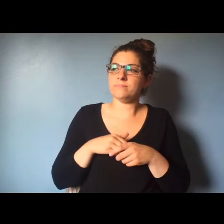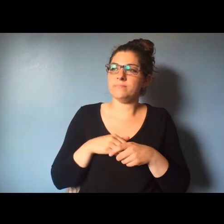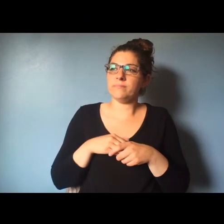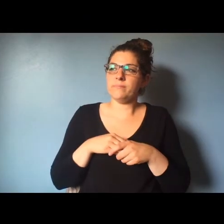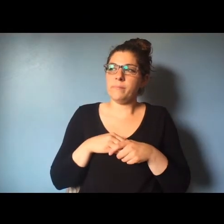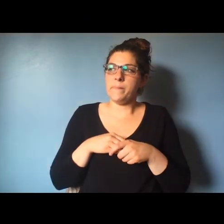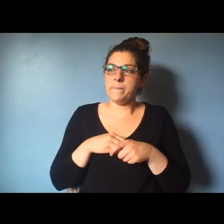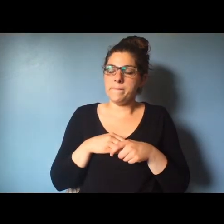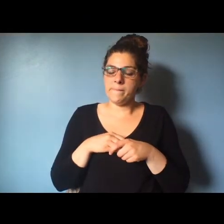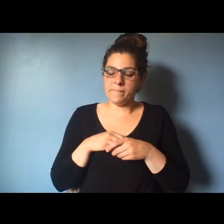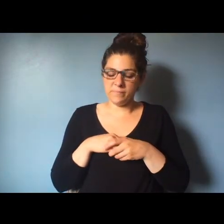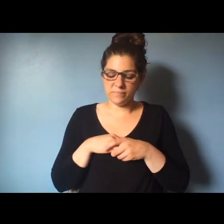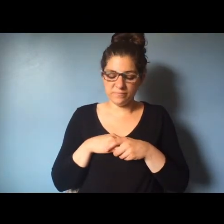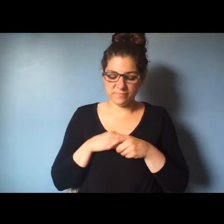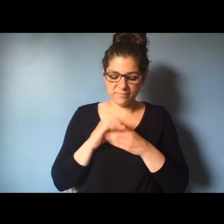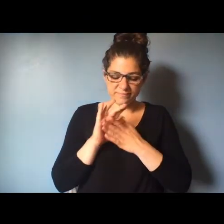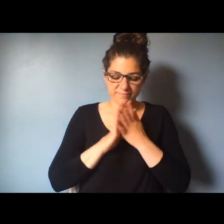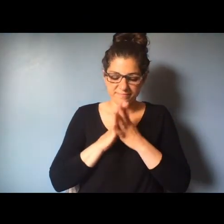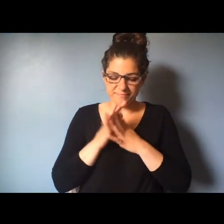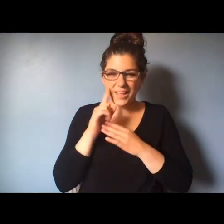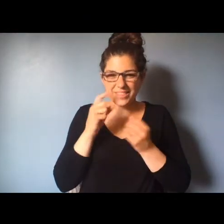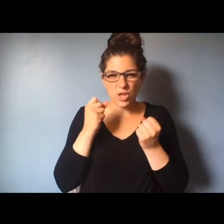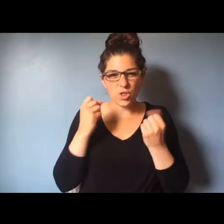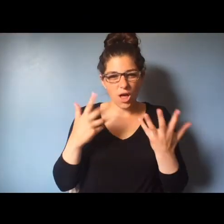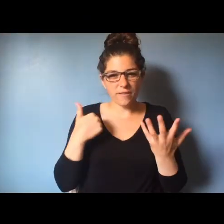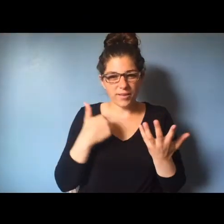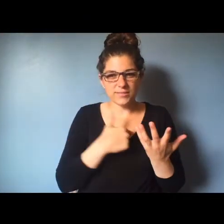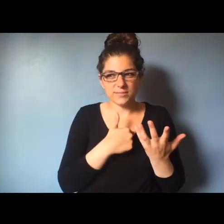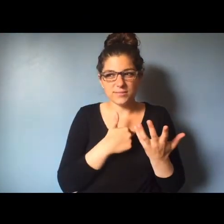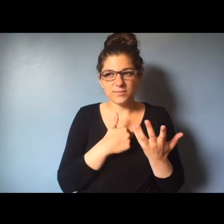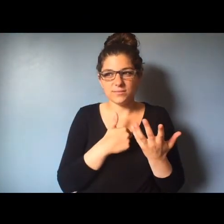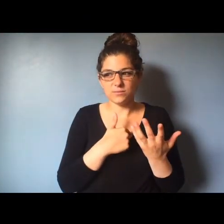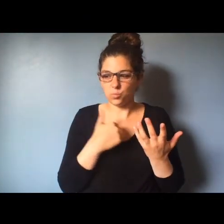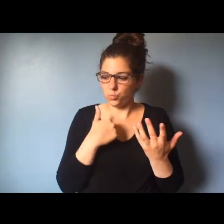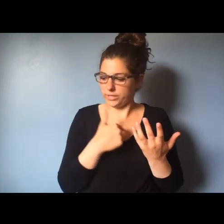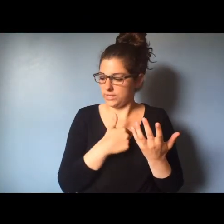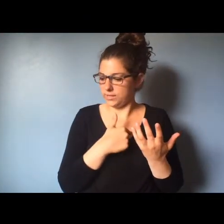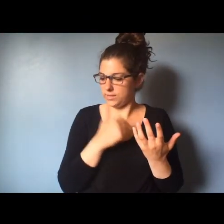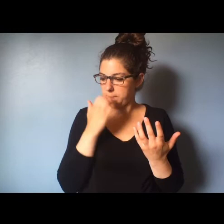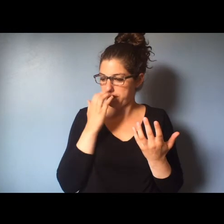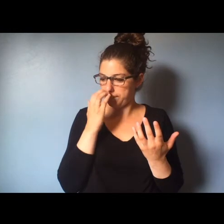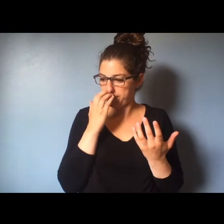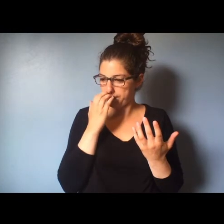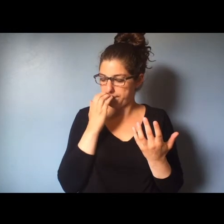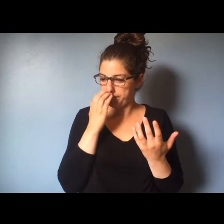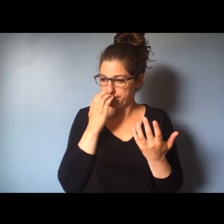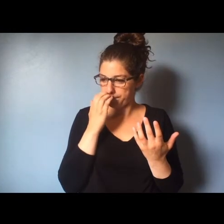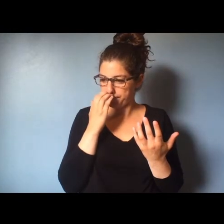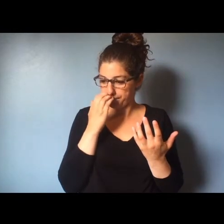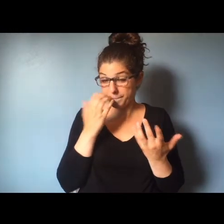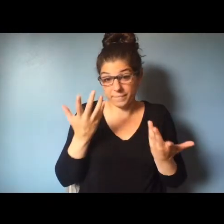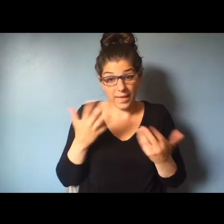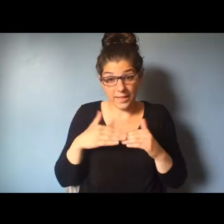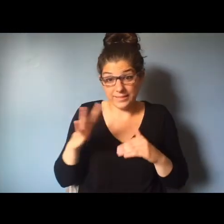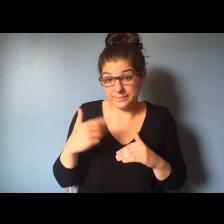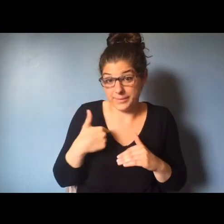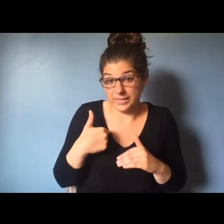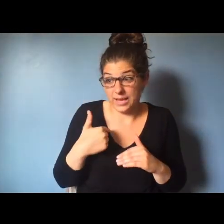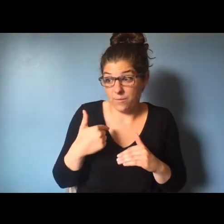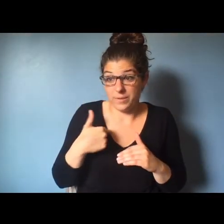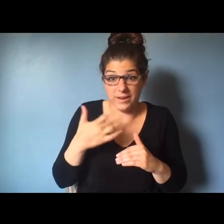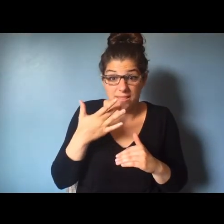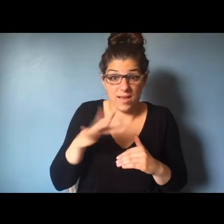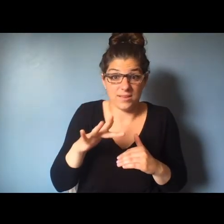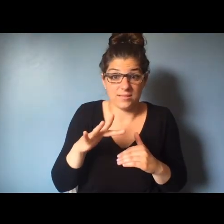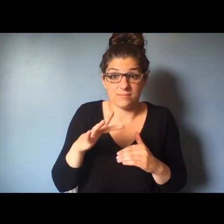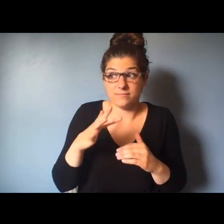like I think a lot of us, we we have, at least I've been fortunate enough,